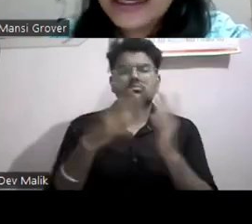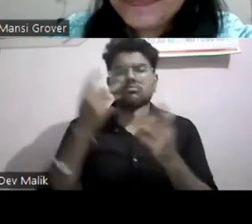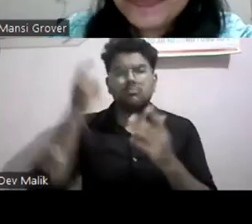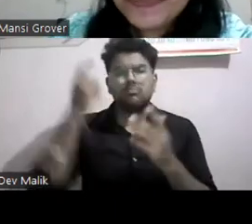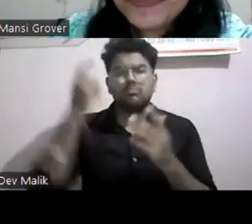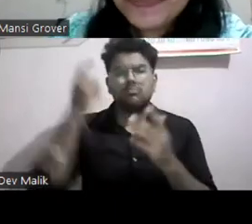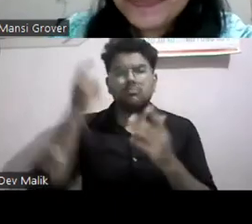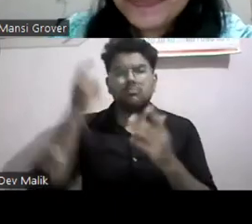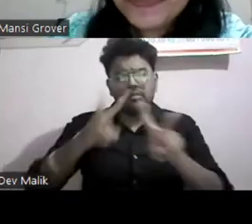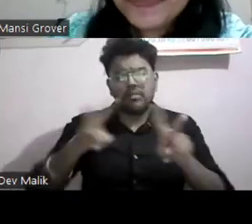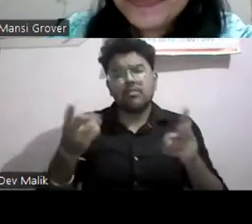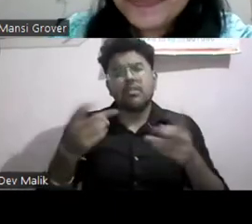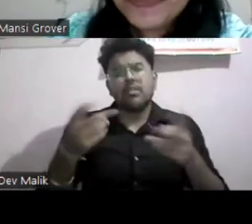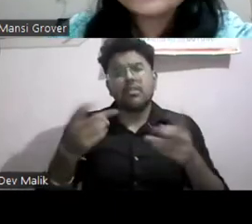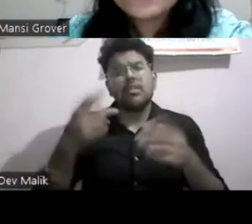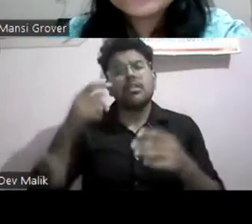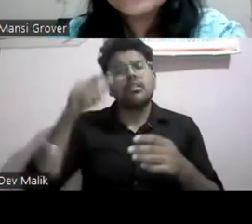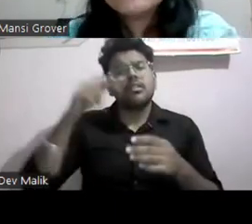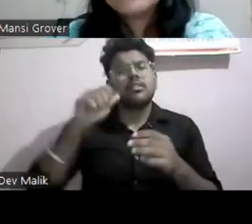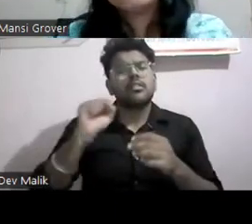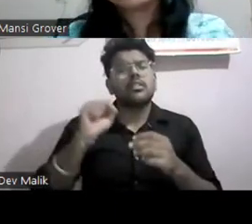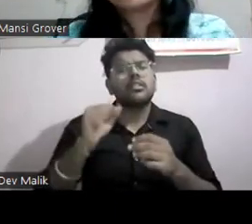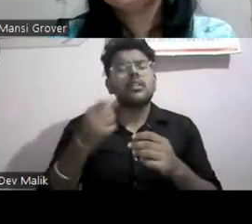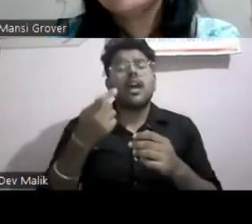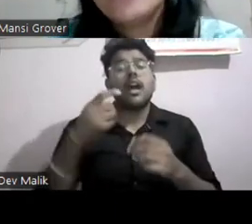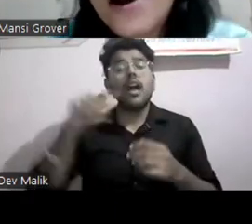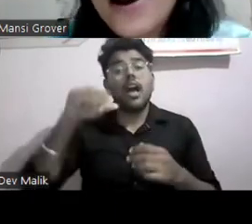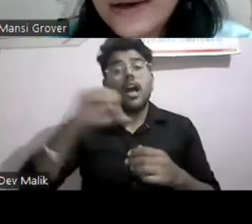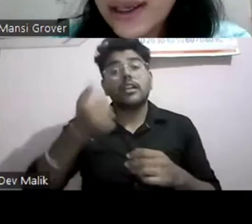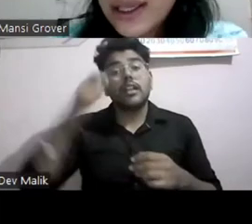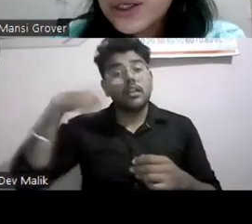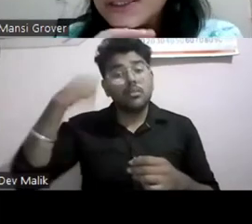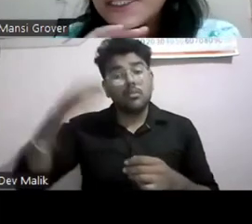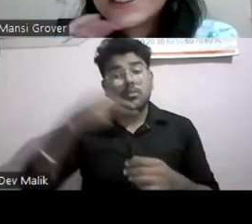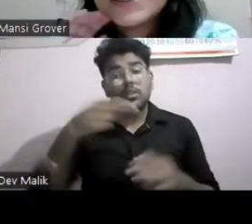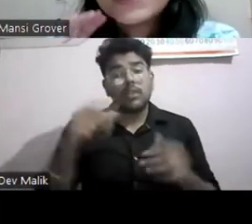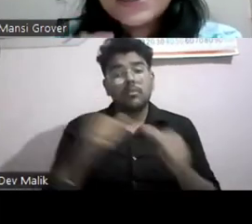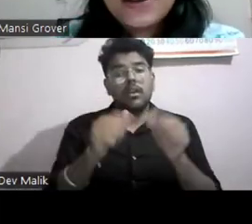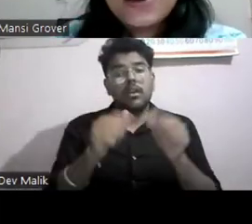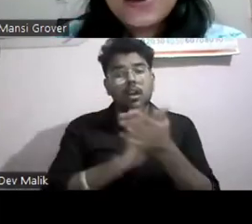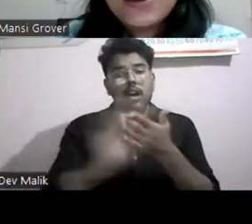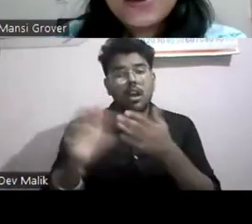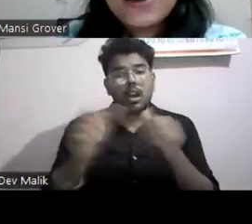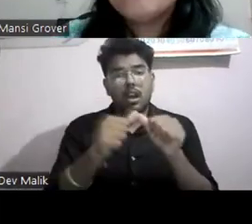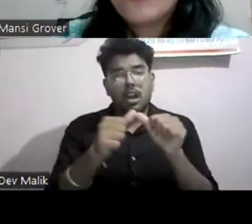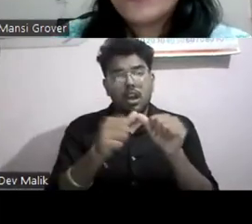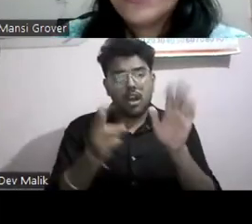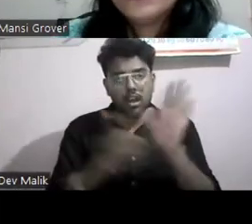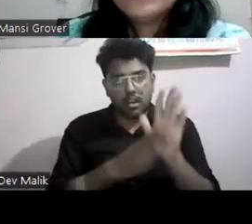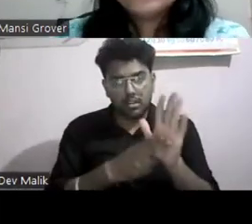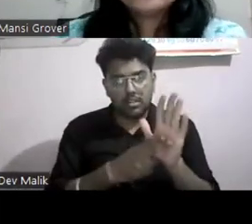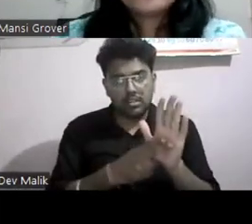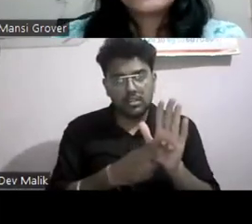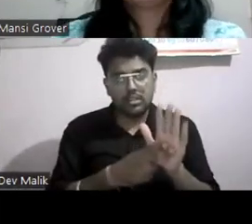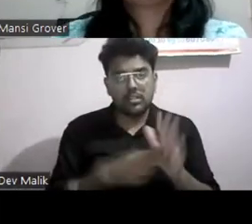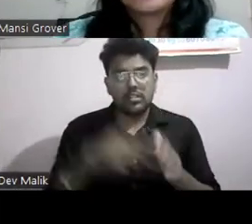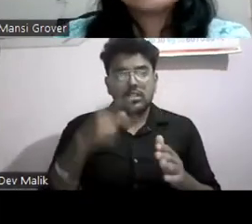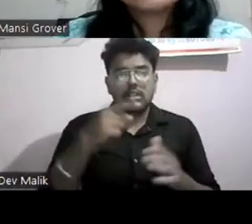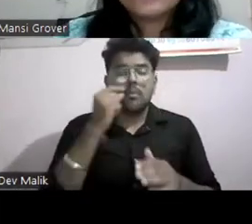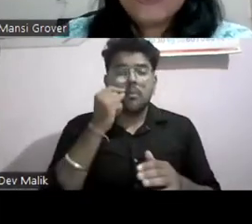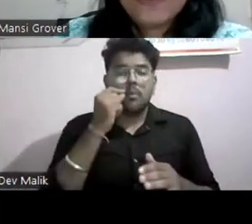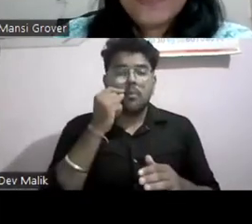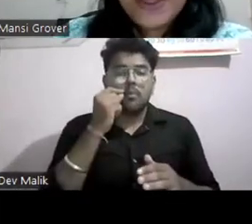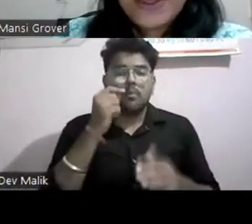differently. There's also a film called Ahaan. Now, this is about a boy who has